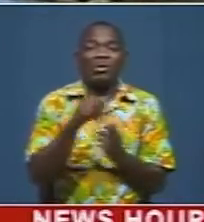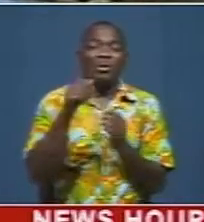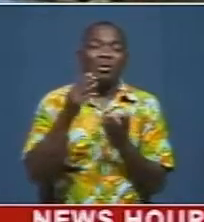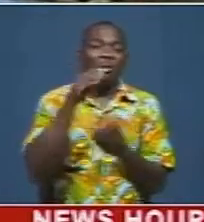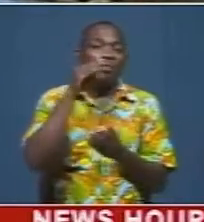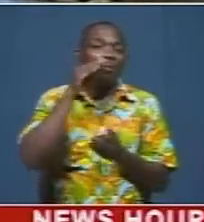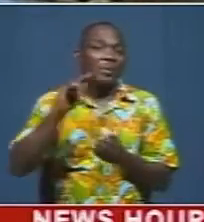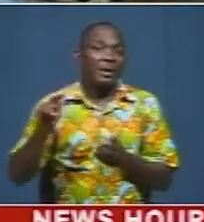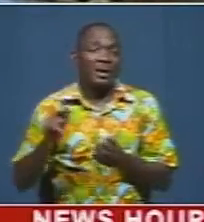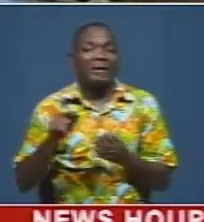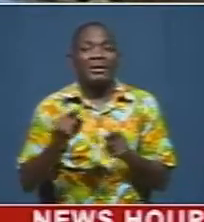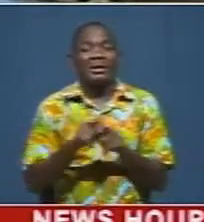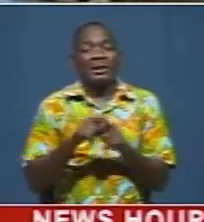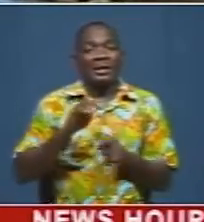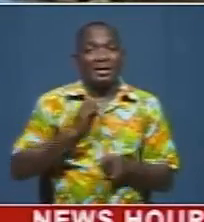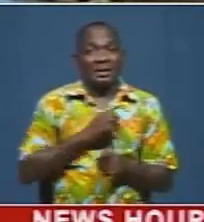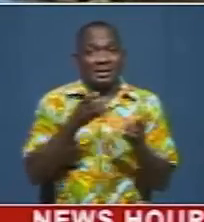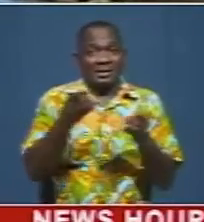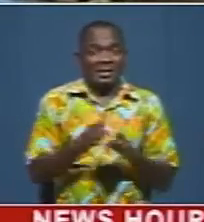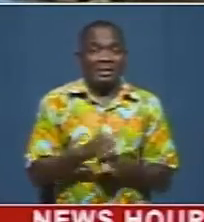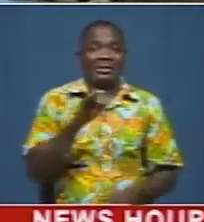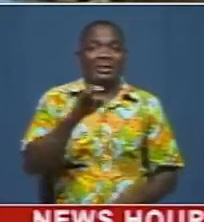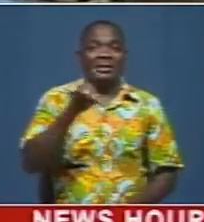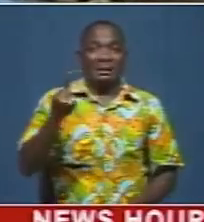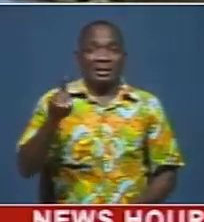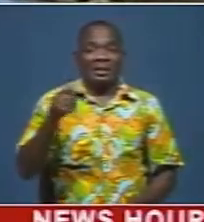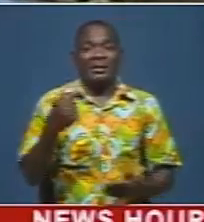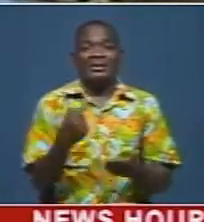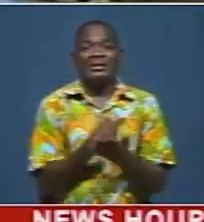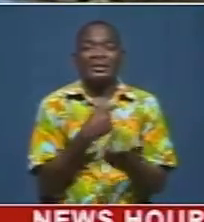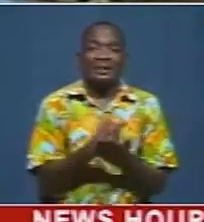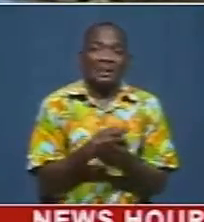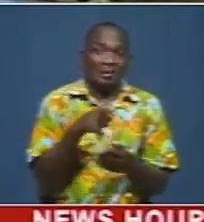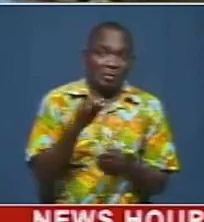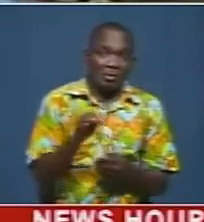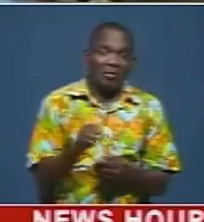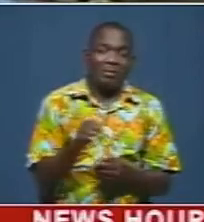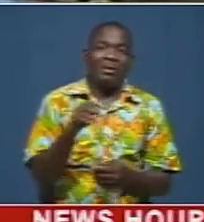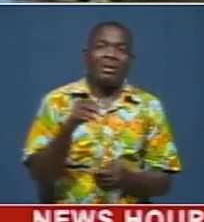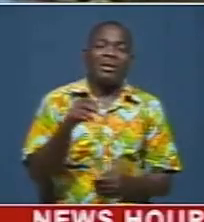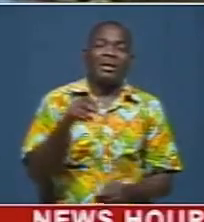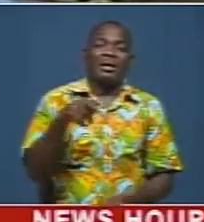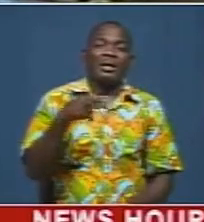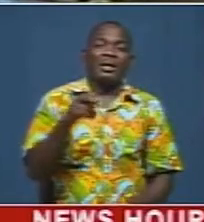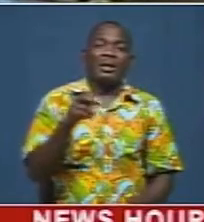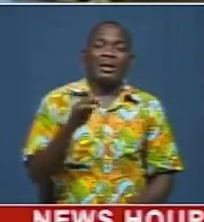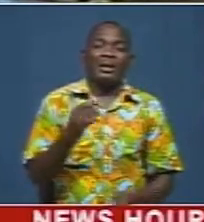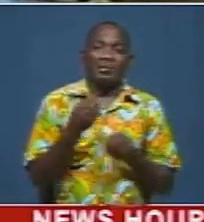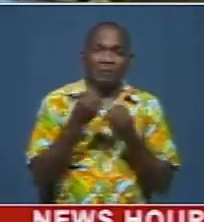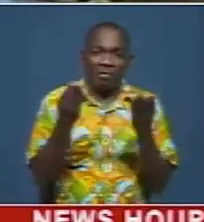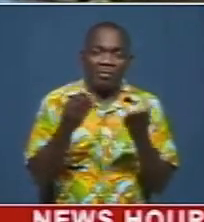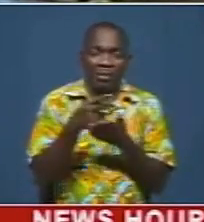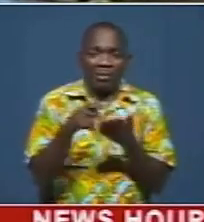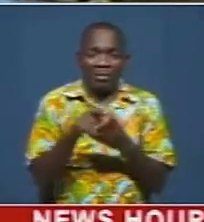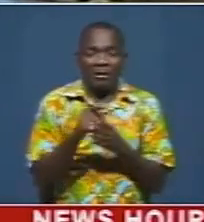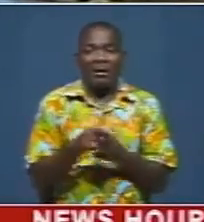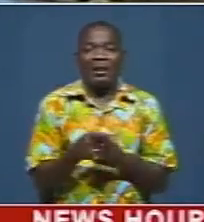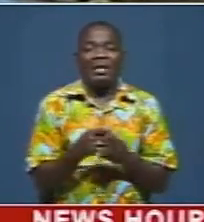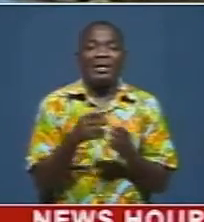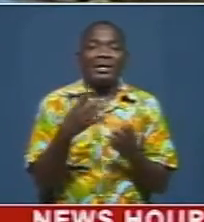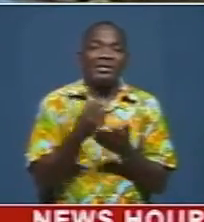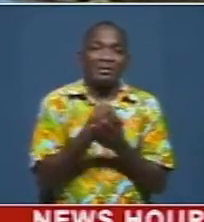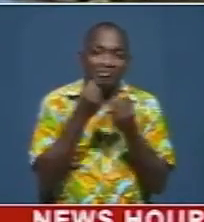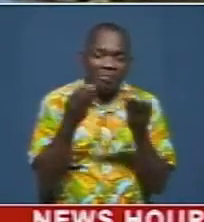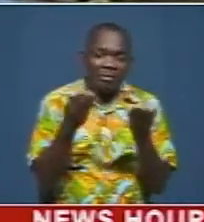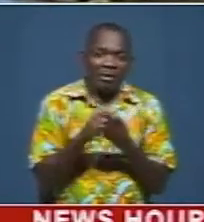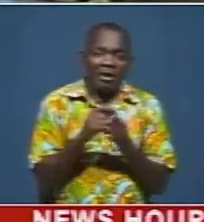in the Upper East, the Executive Director, CDD Ghana, Professor Henry Prempe, disseminated portions of its publication